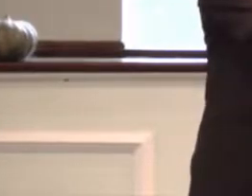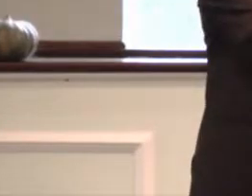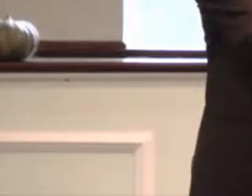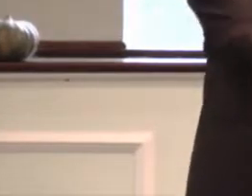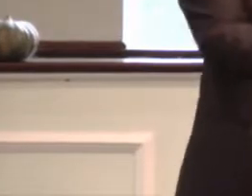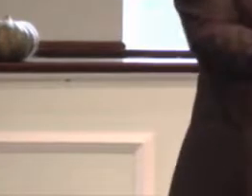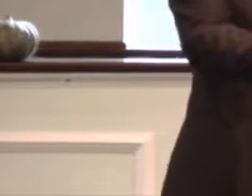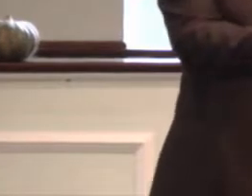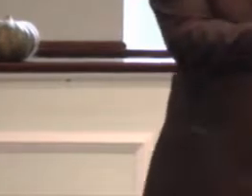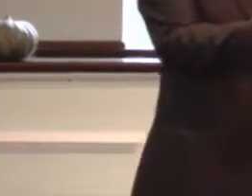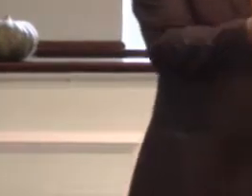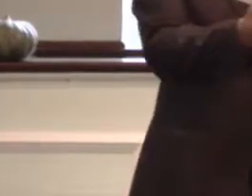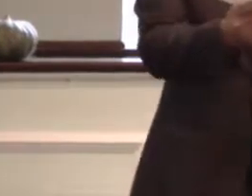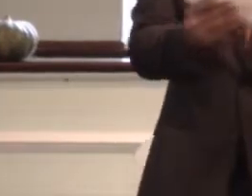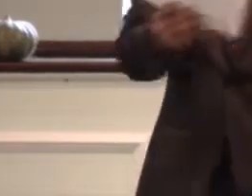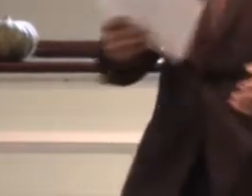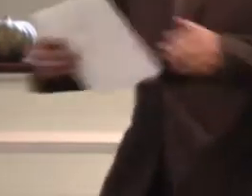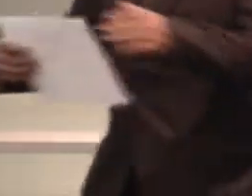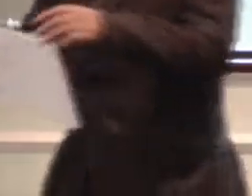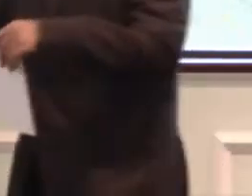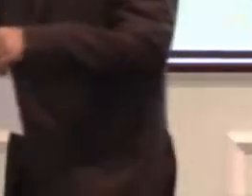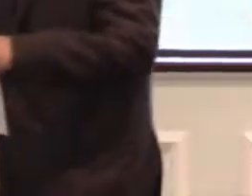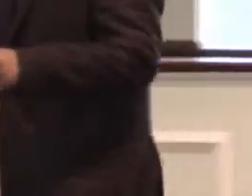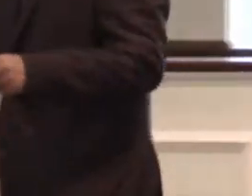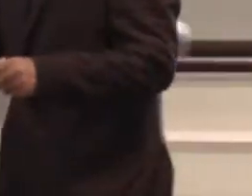Branch. Okay. Okay. Okay.